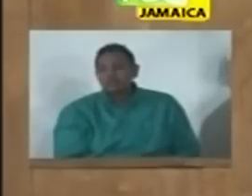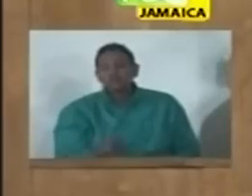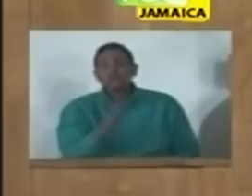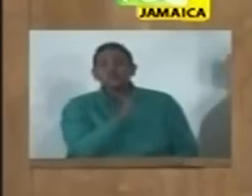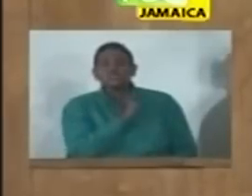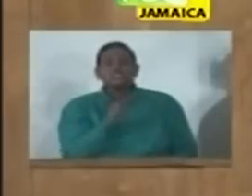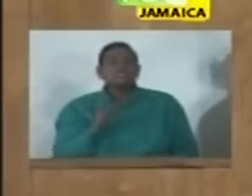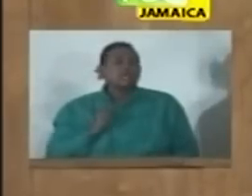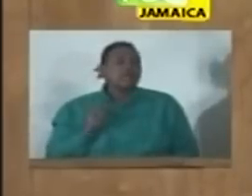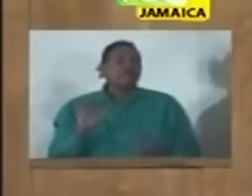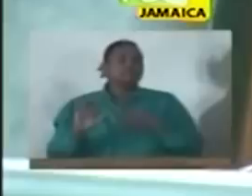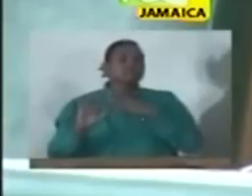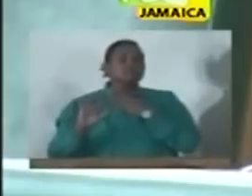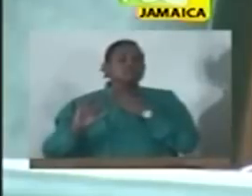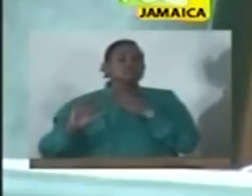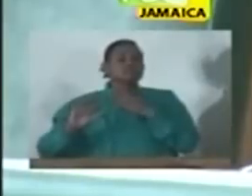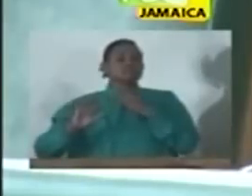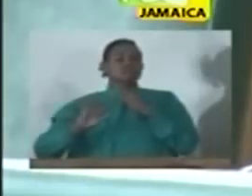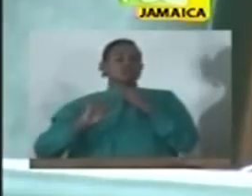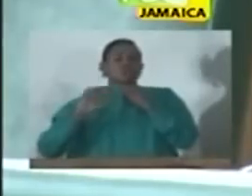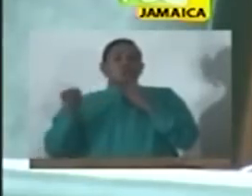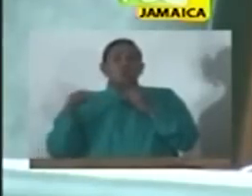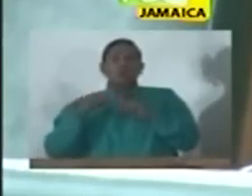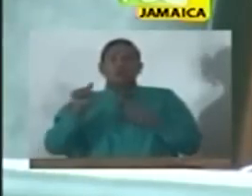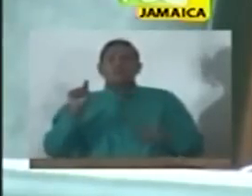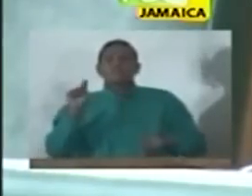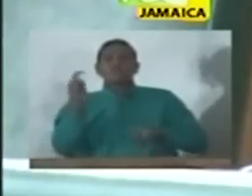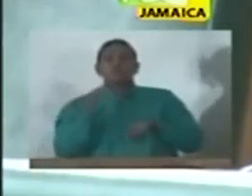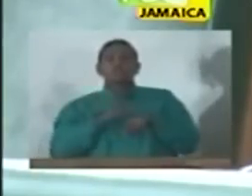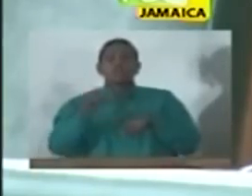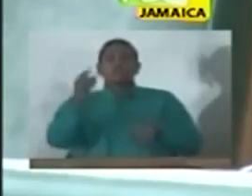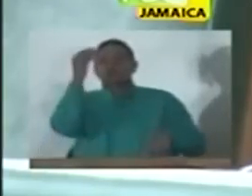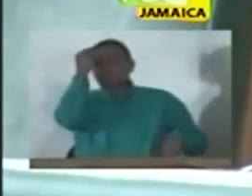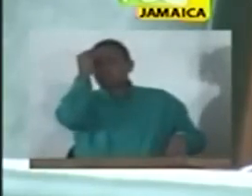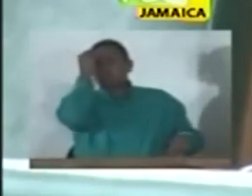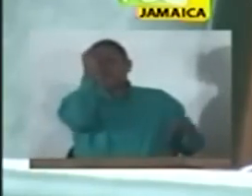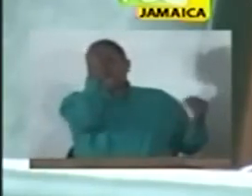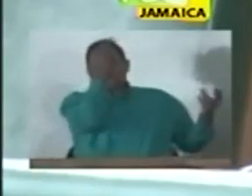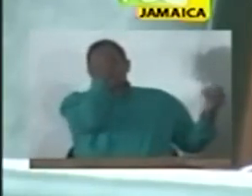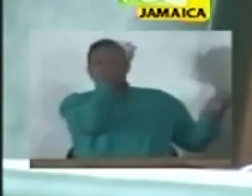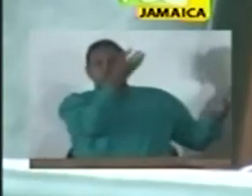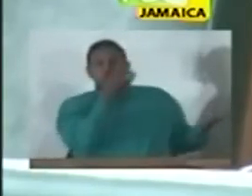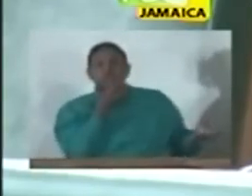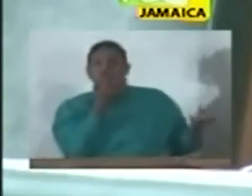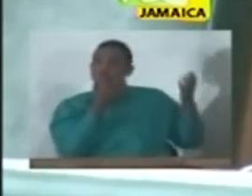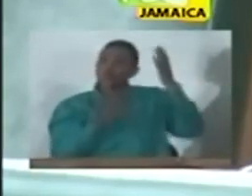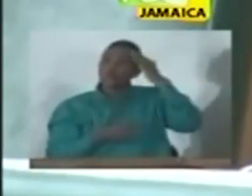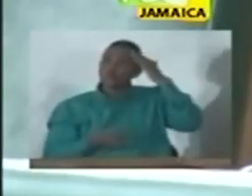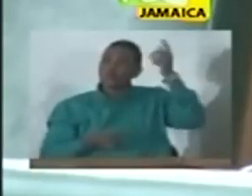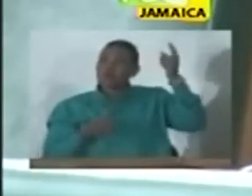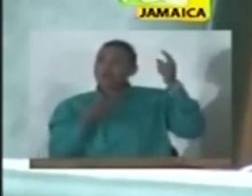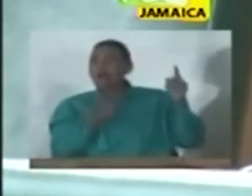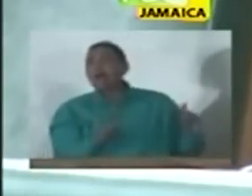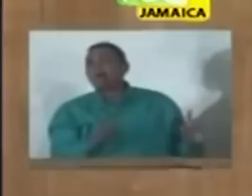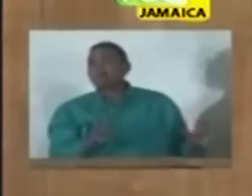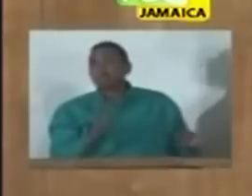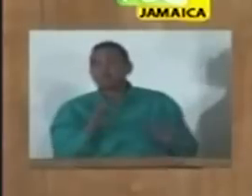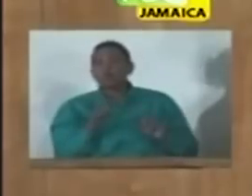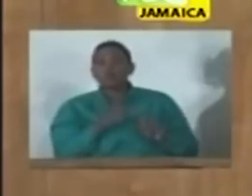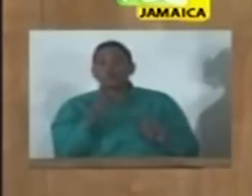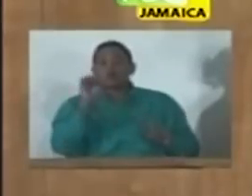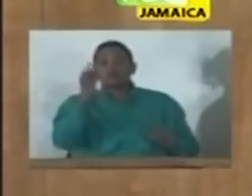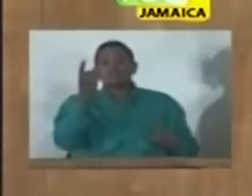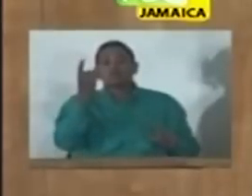when was the first time that this information came to